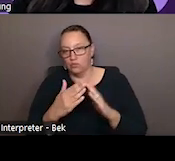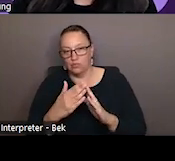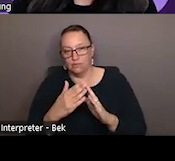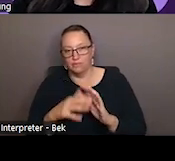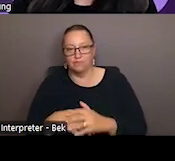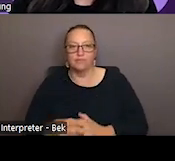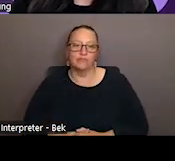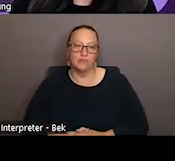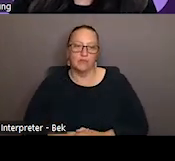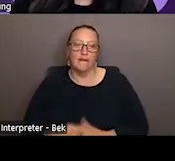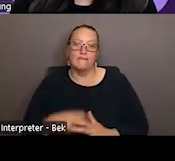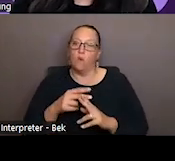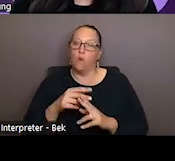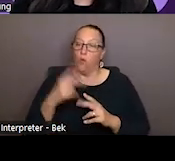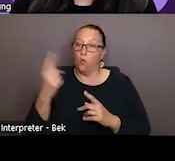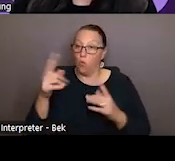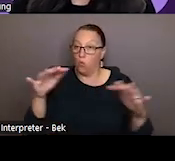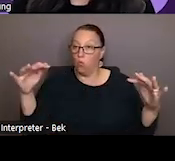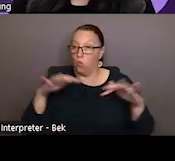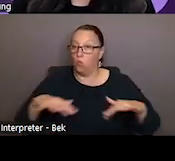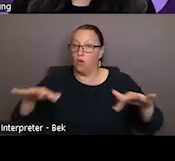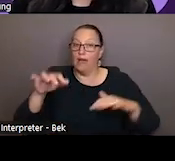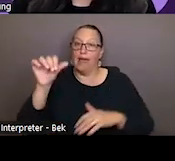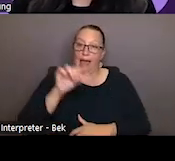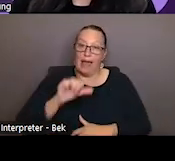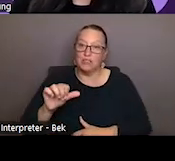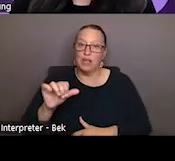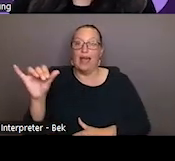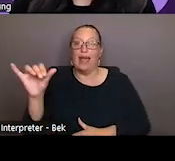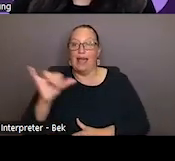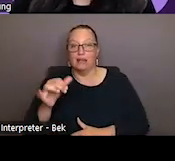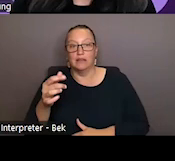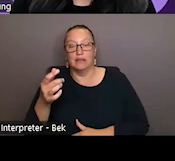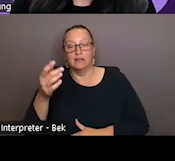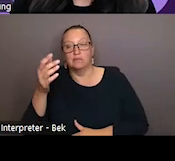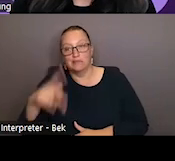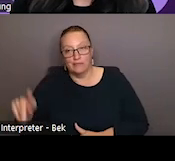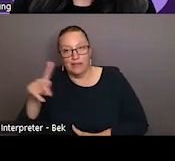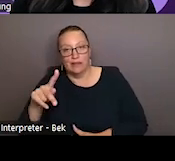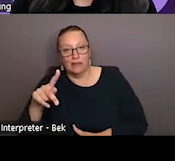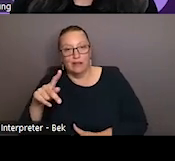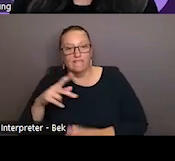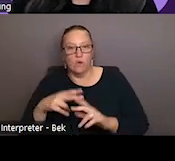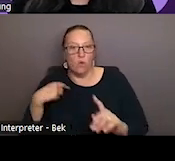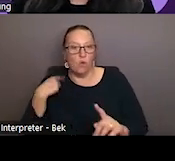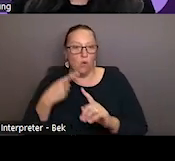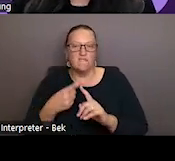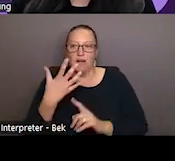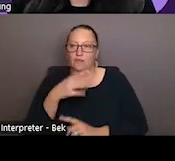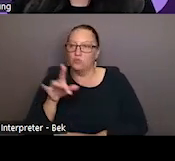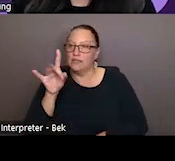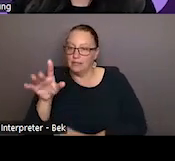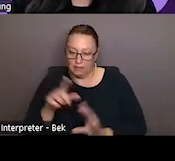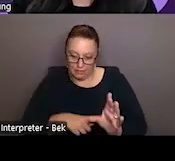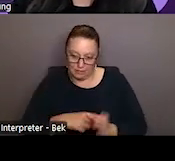in Asia and or Pacific through a body of work over the last 5 to 10 years. The focus of